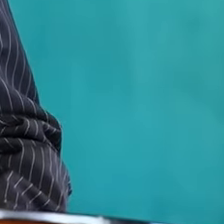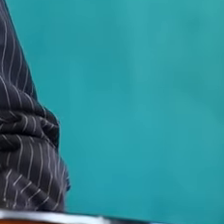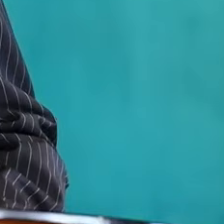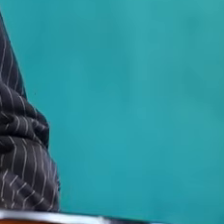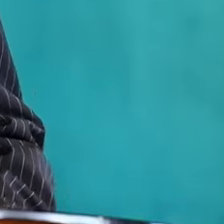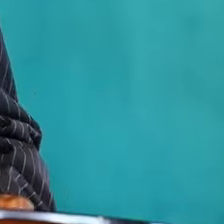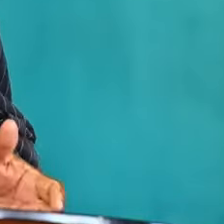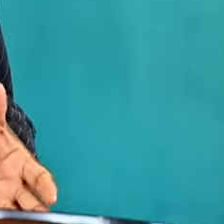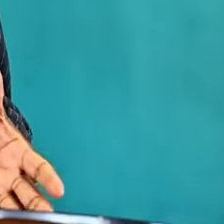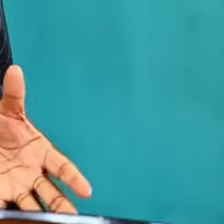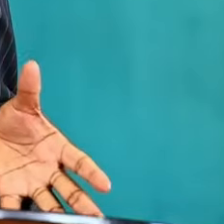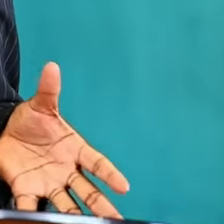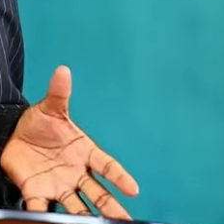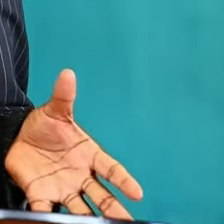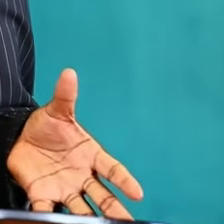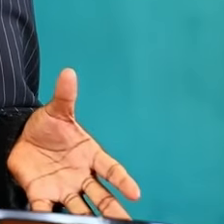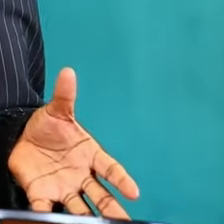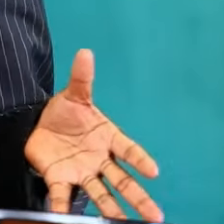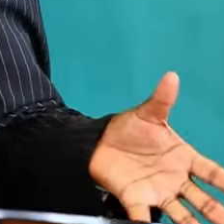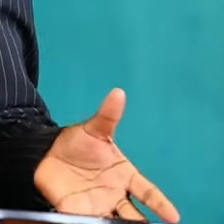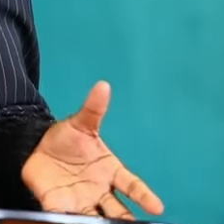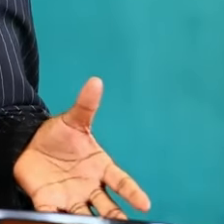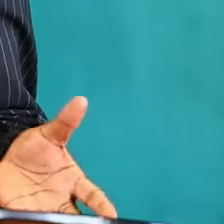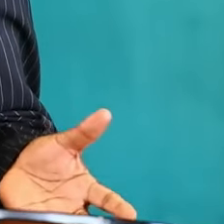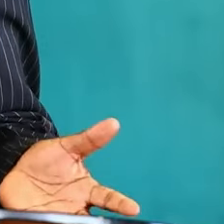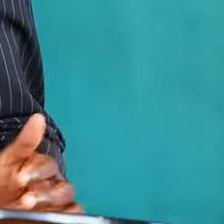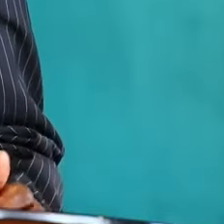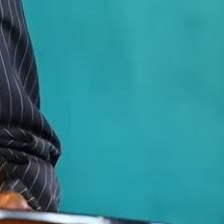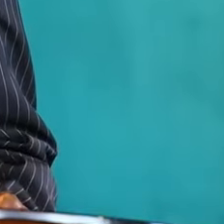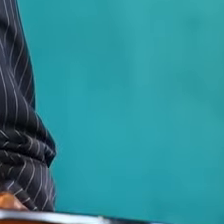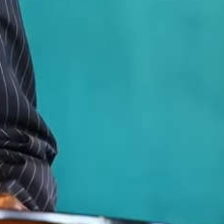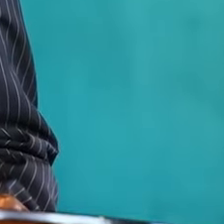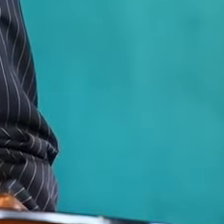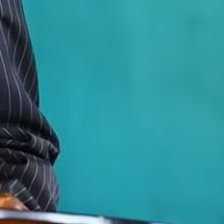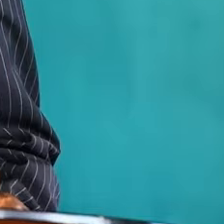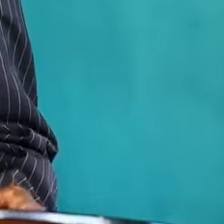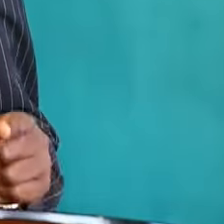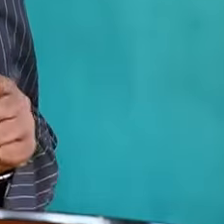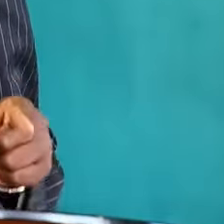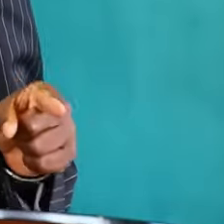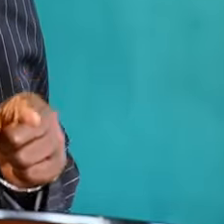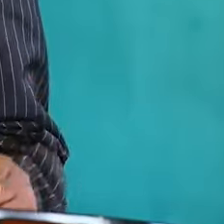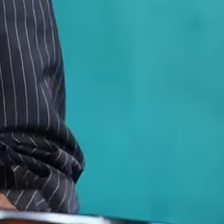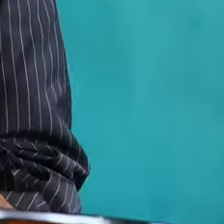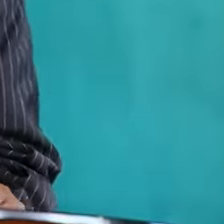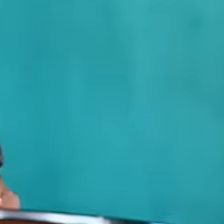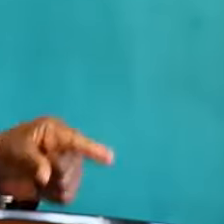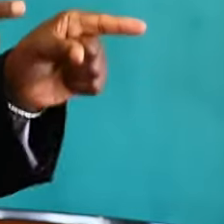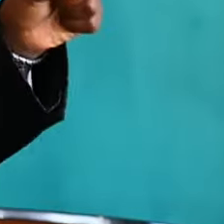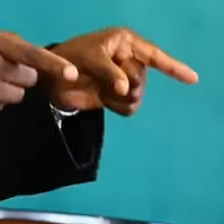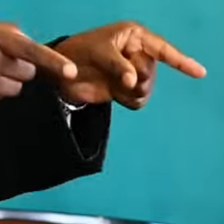When one day she was paraded, accompanied by men, and they said to